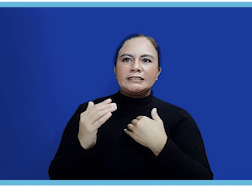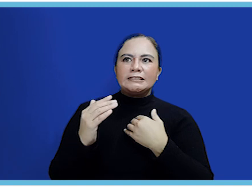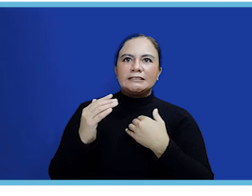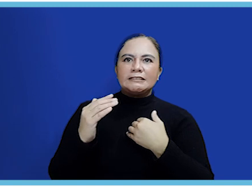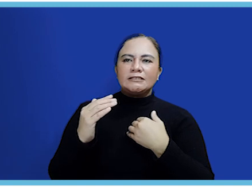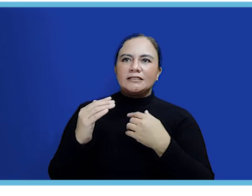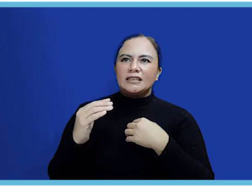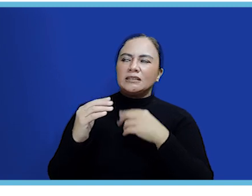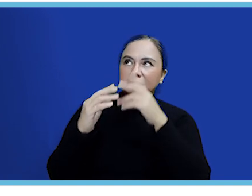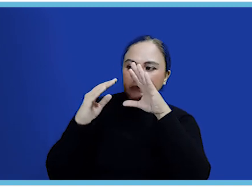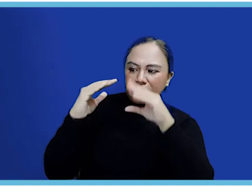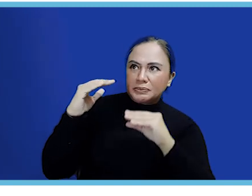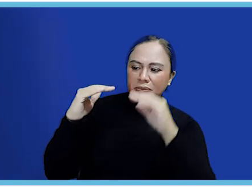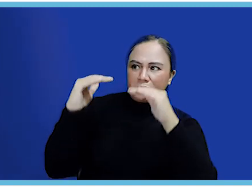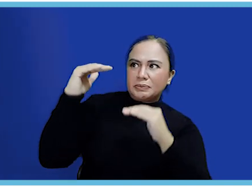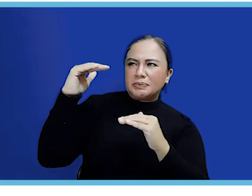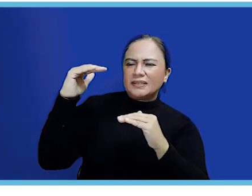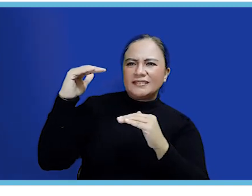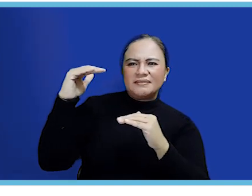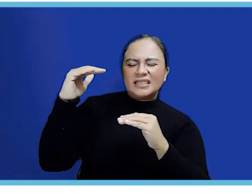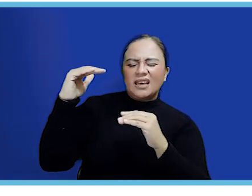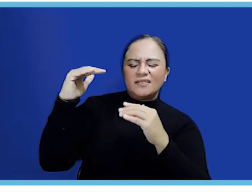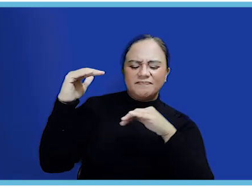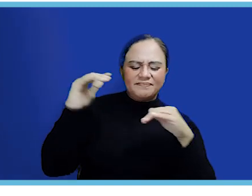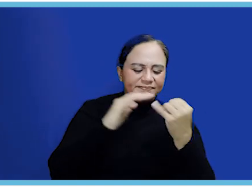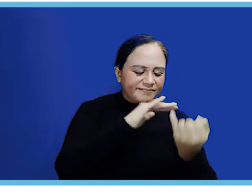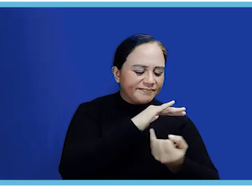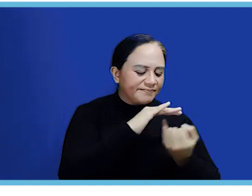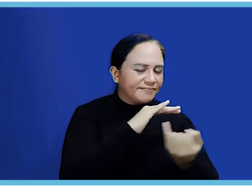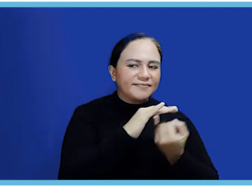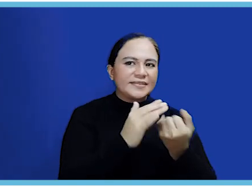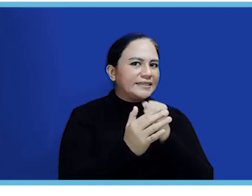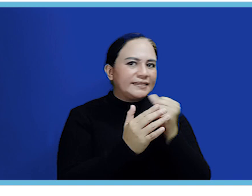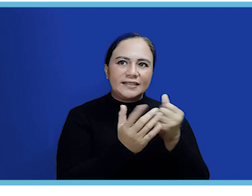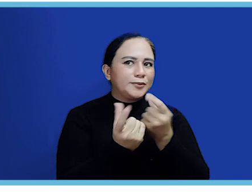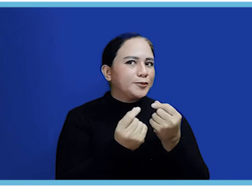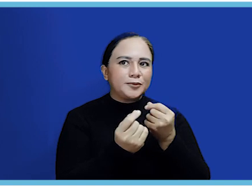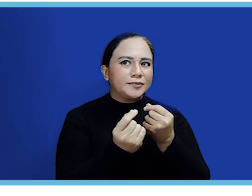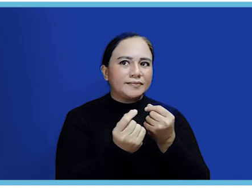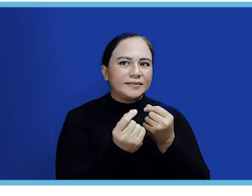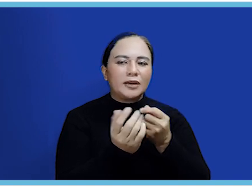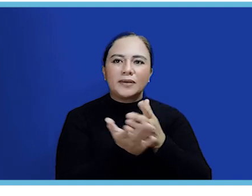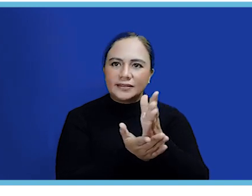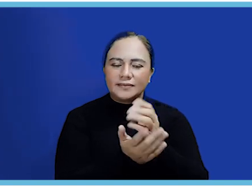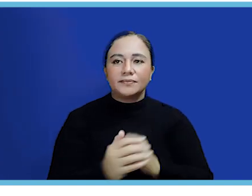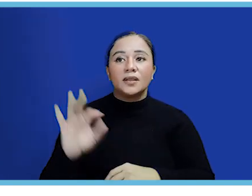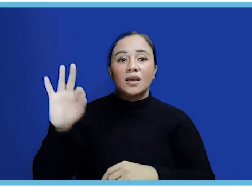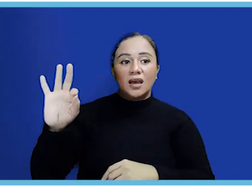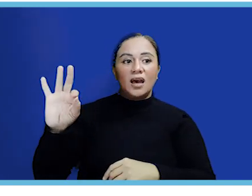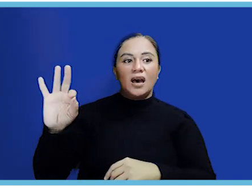people without disabilities, which most likely puts them in isolation and not assert their rights.